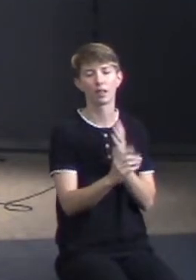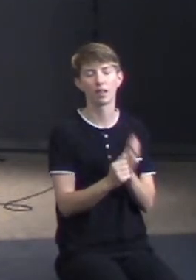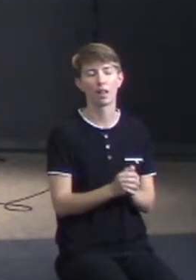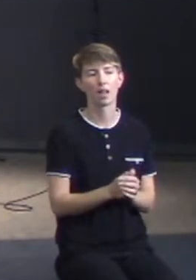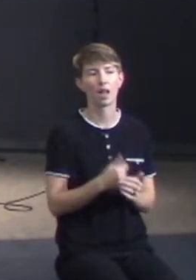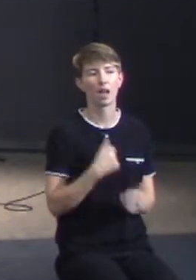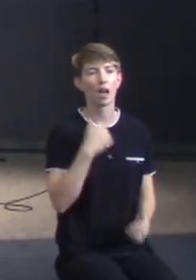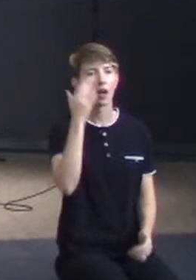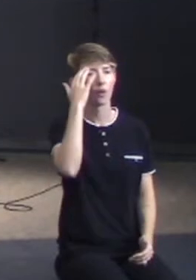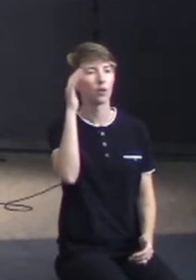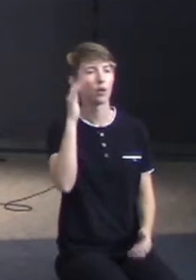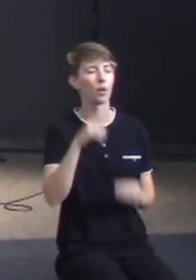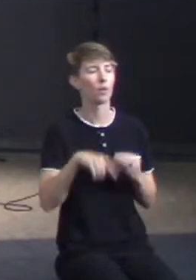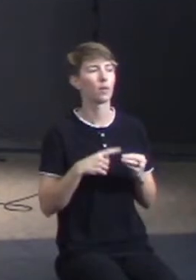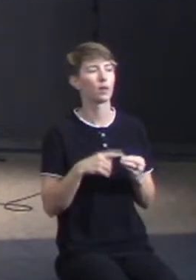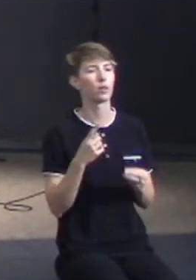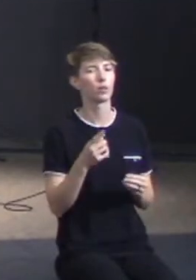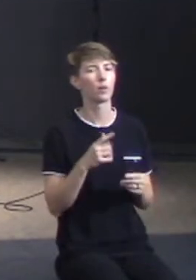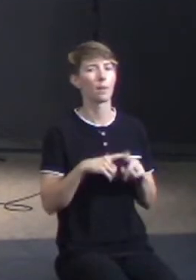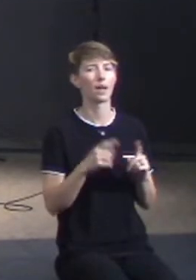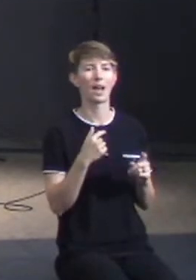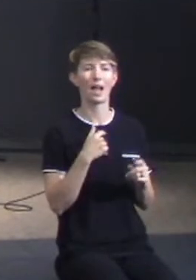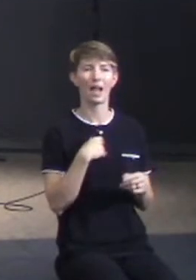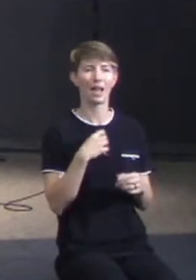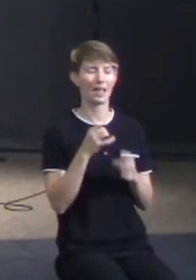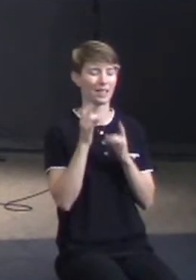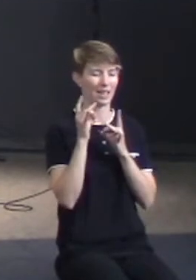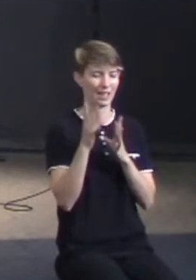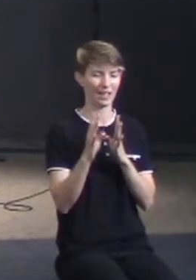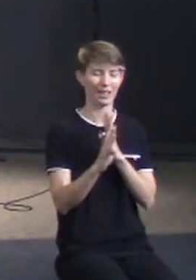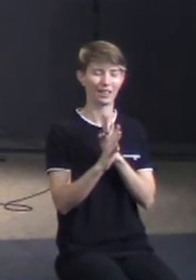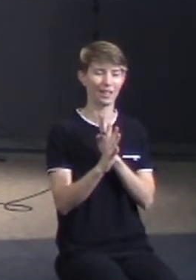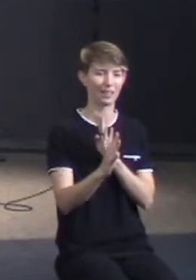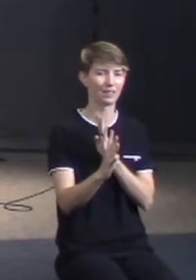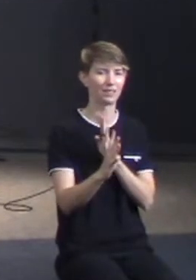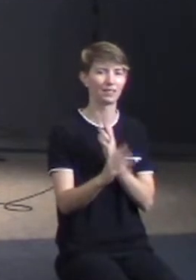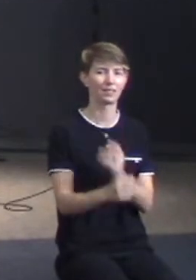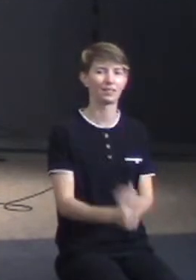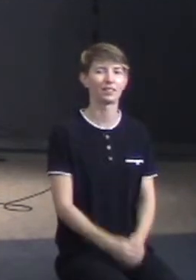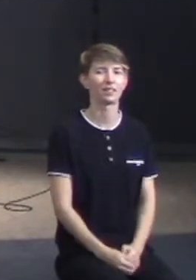I don't know about you, but I hate lines.